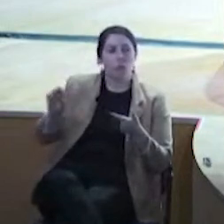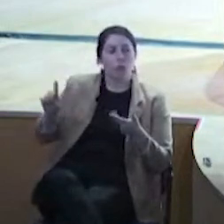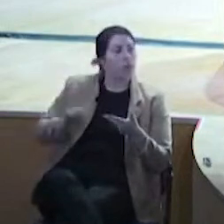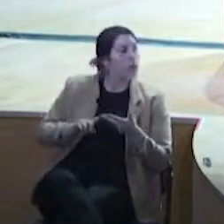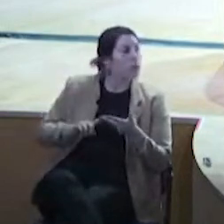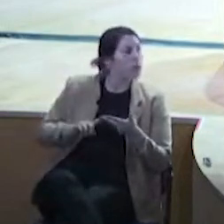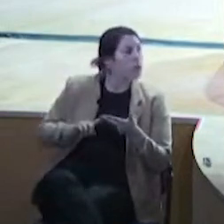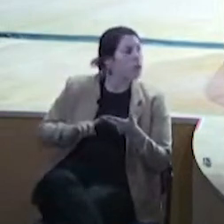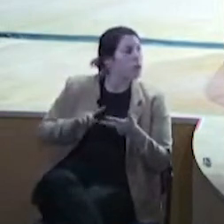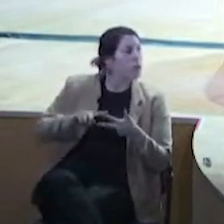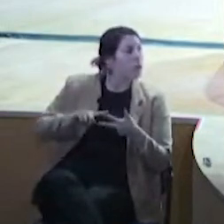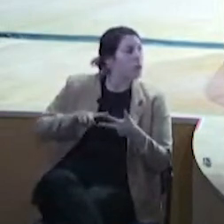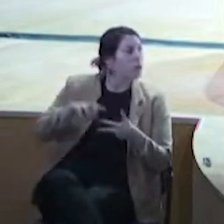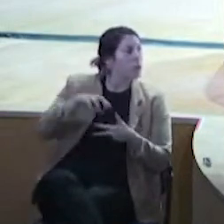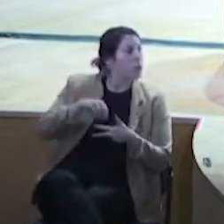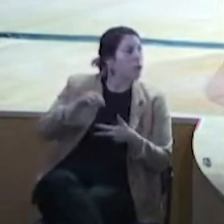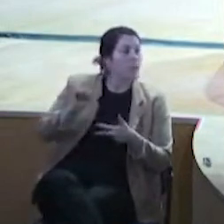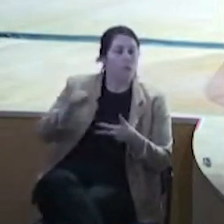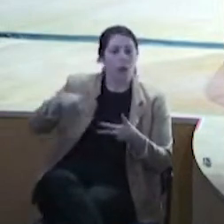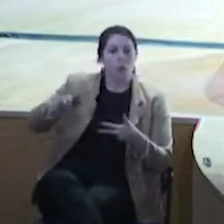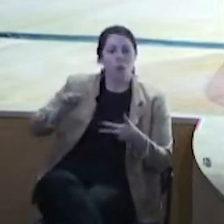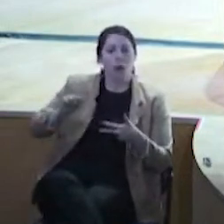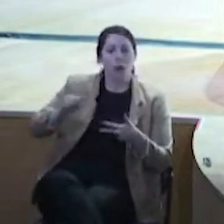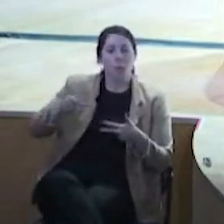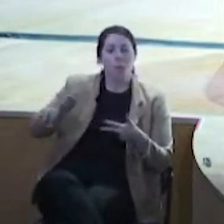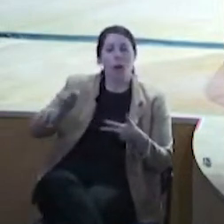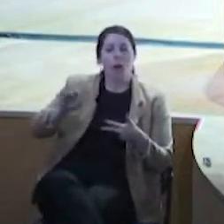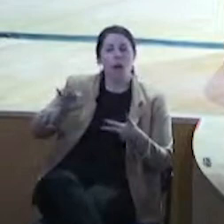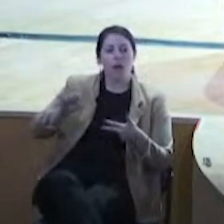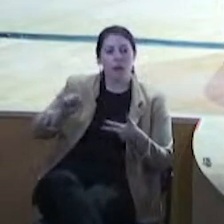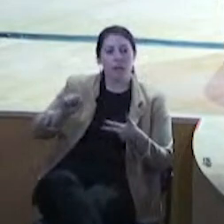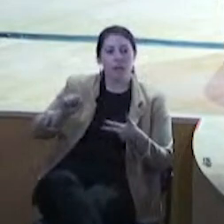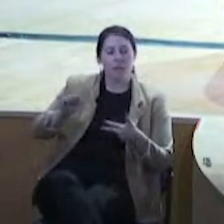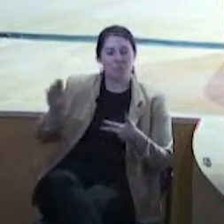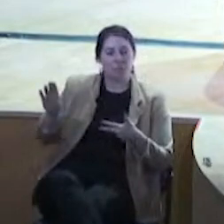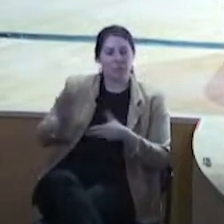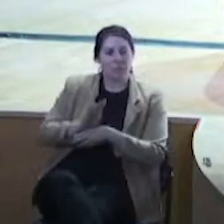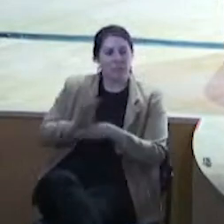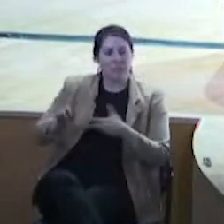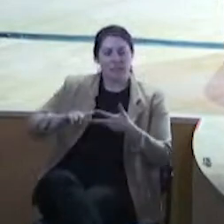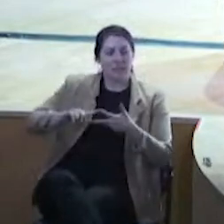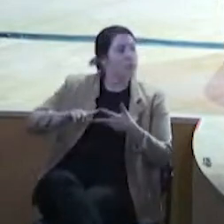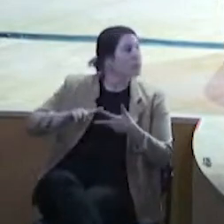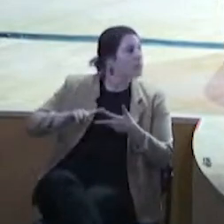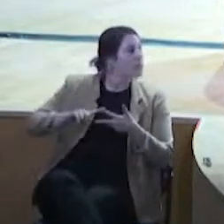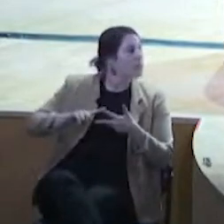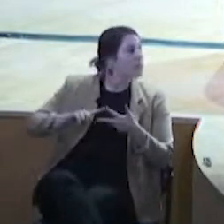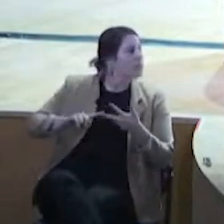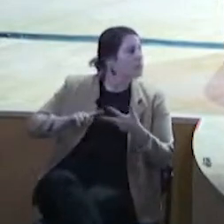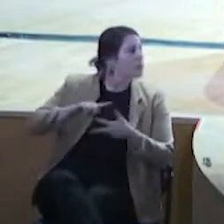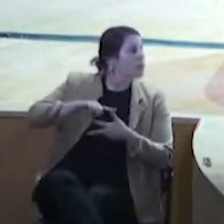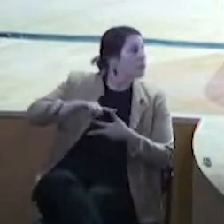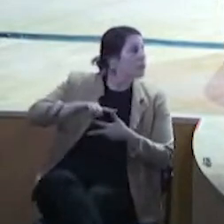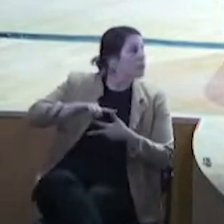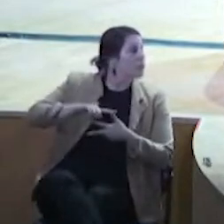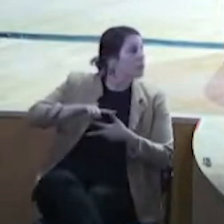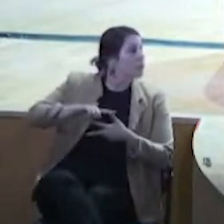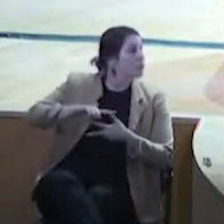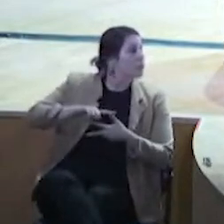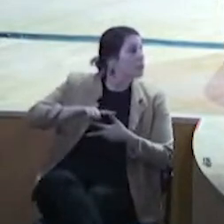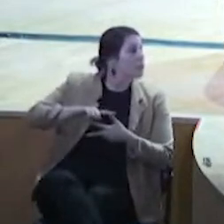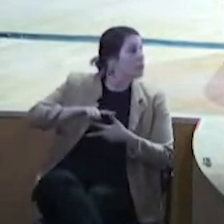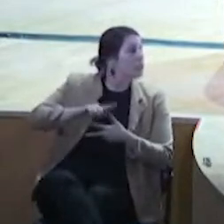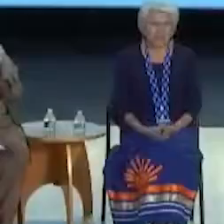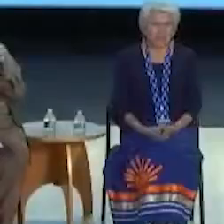Aquaponics, and Nicole Norris, Coast Salish. So, Chairman Flores, would you mind introducing yourself and telling us a bit